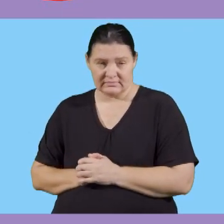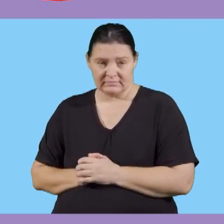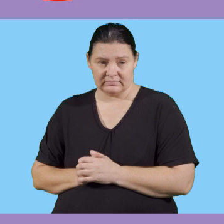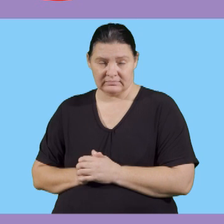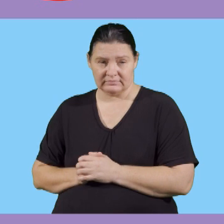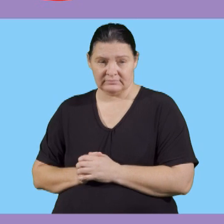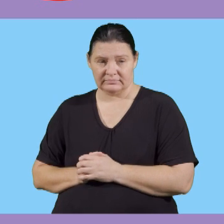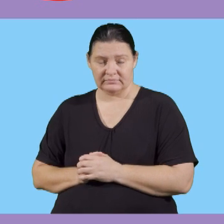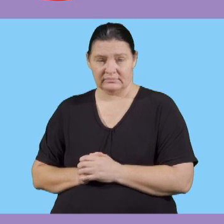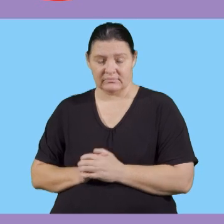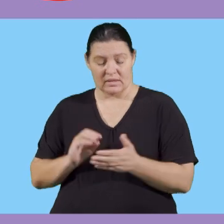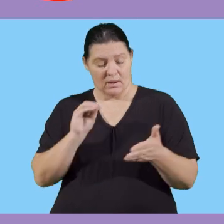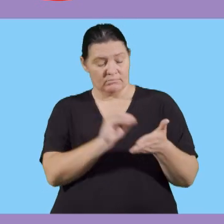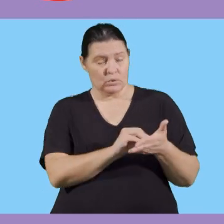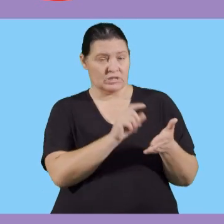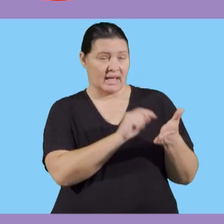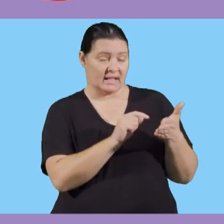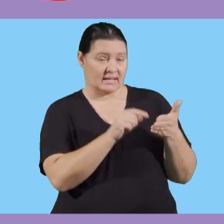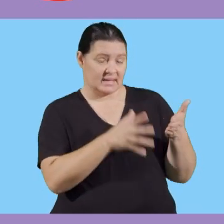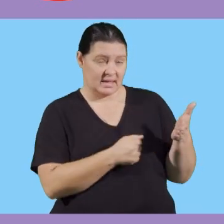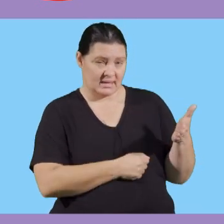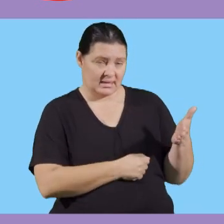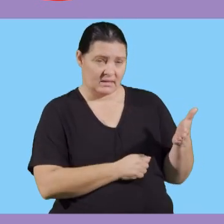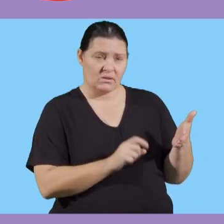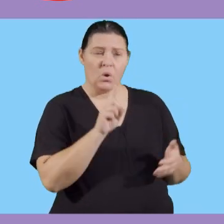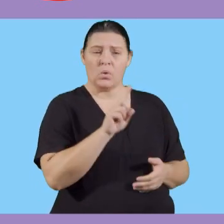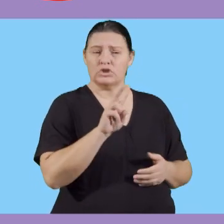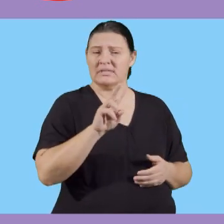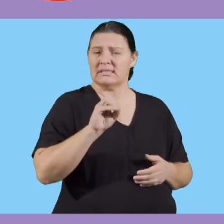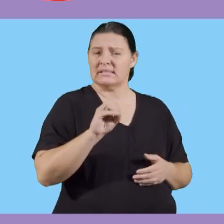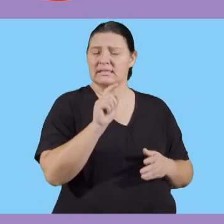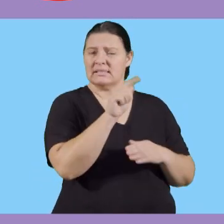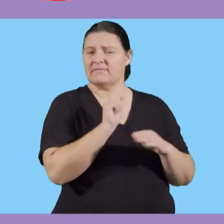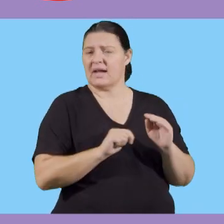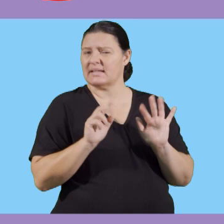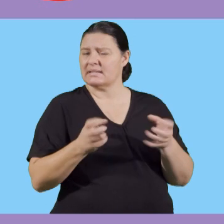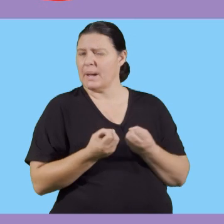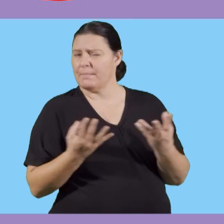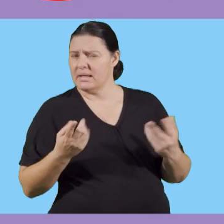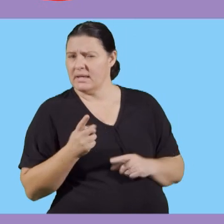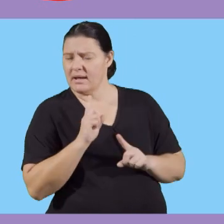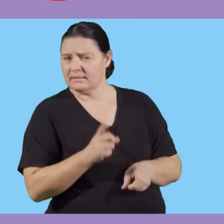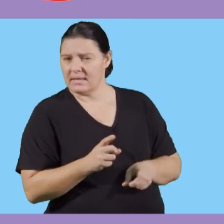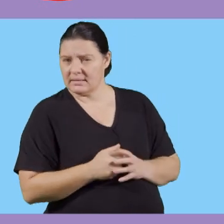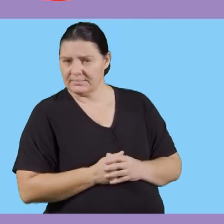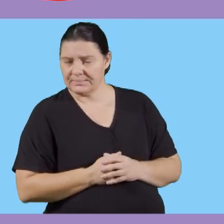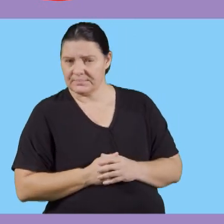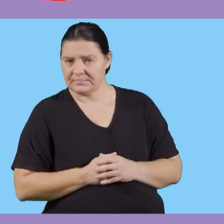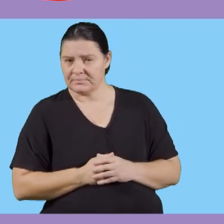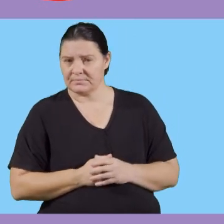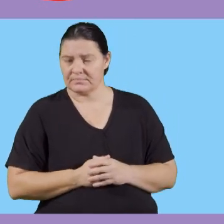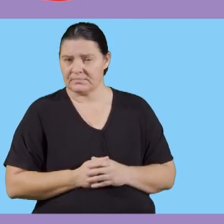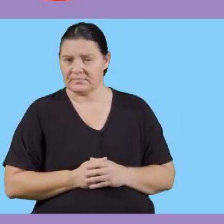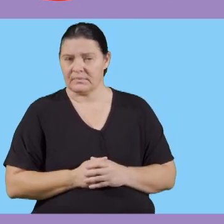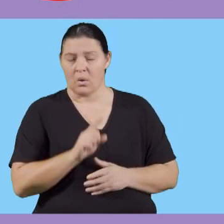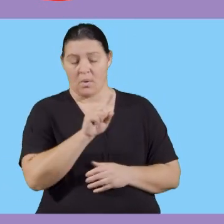8. So punch into your calculator, what is 120 divided by 8? If your